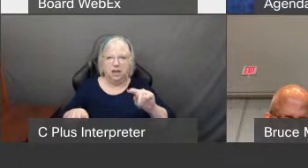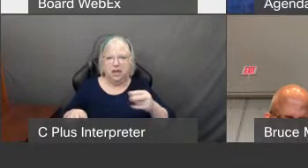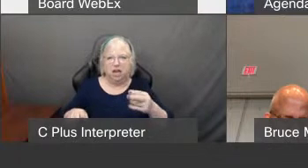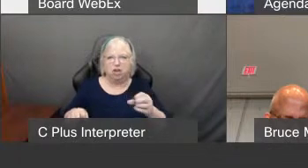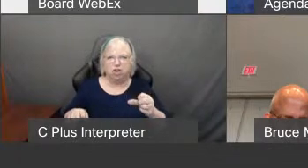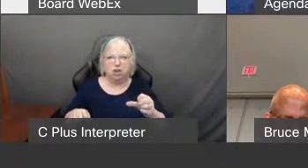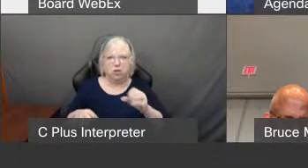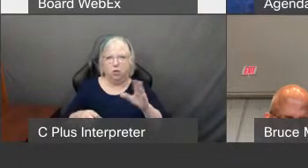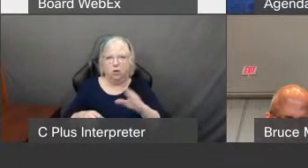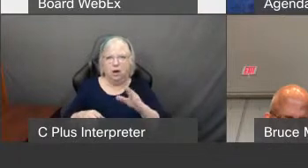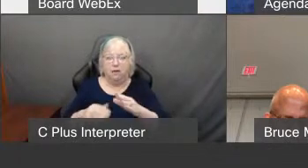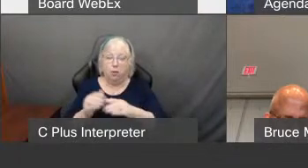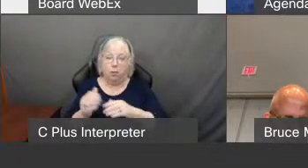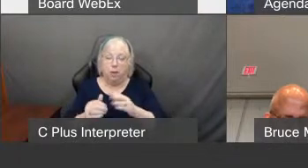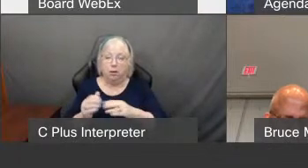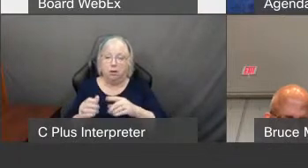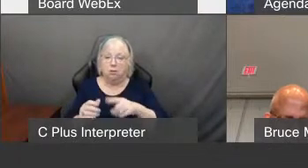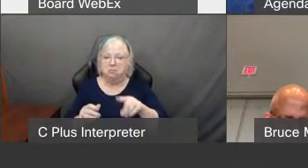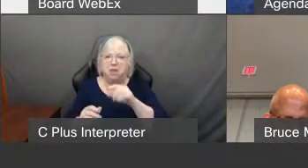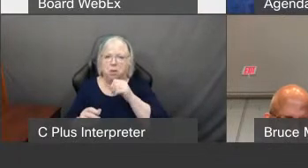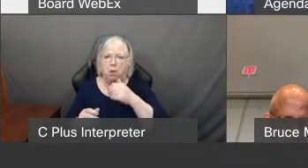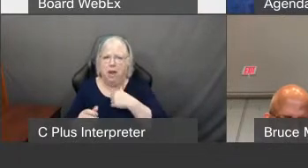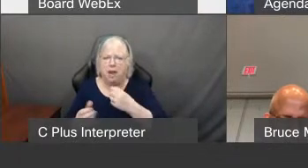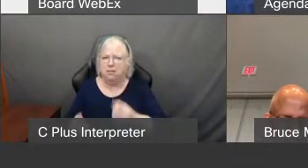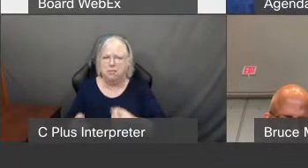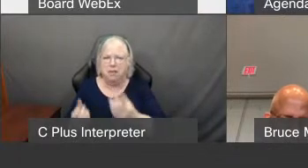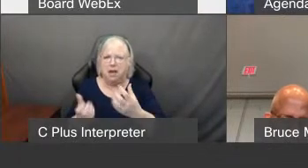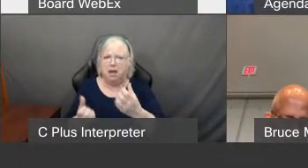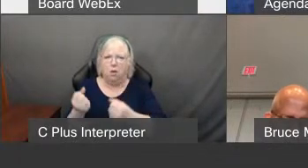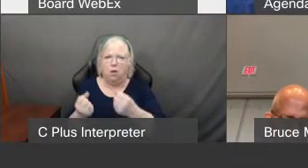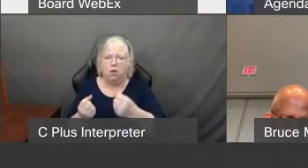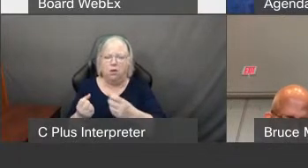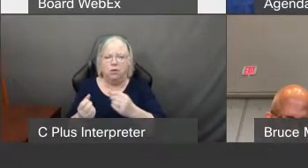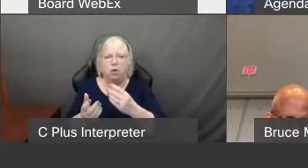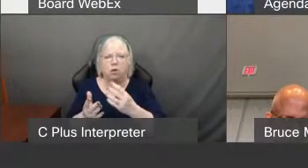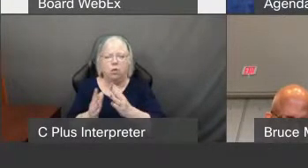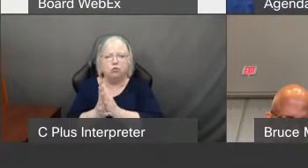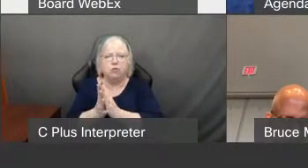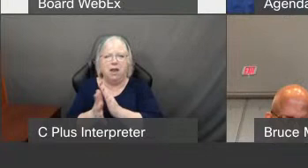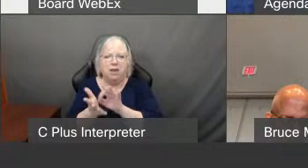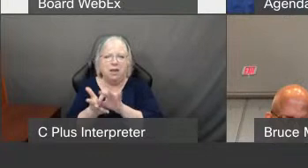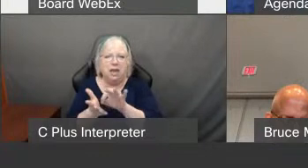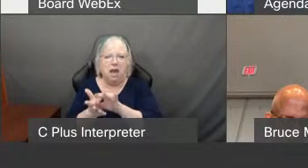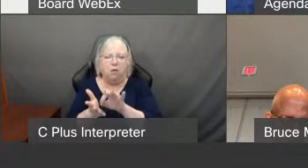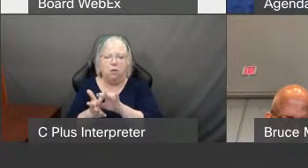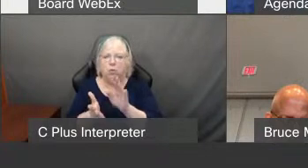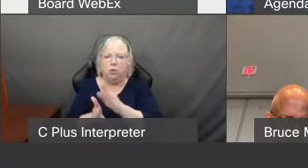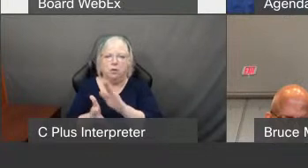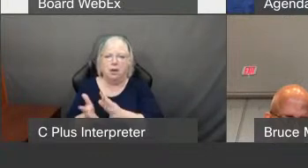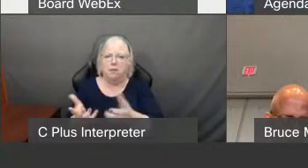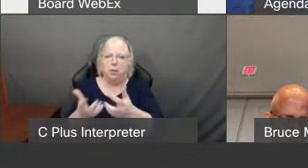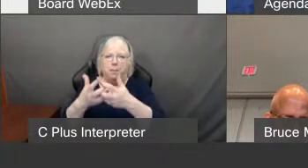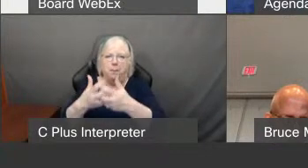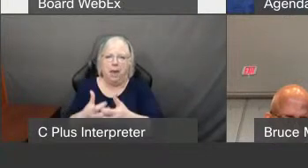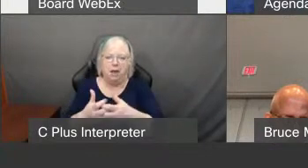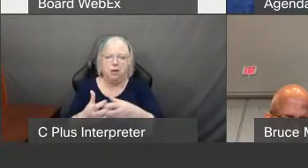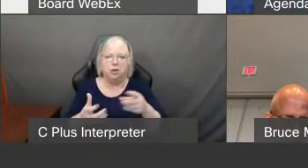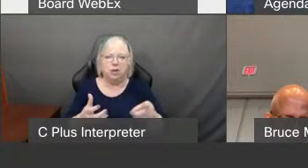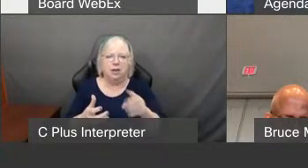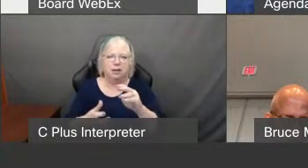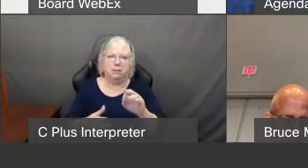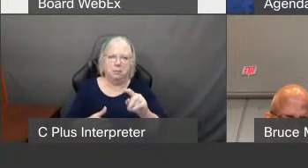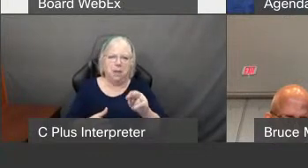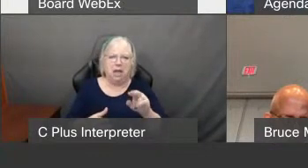built, and they're not going to have a lot of cars. So the traffic count is never going to match this metric